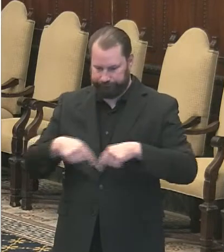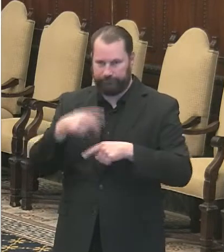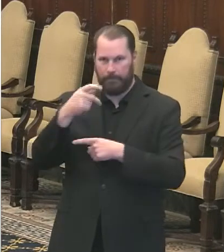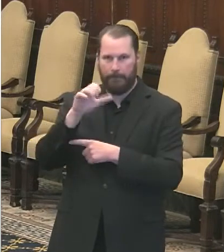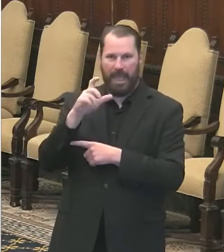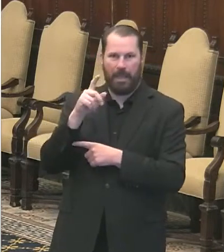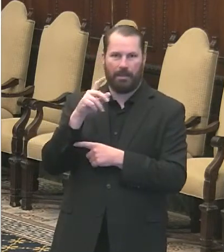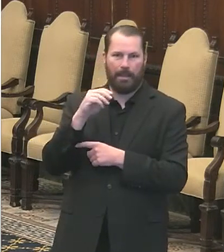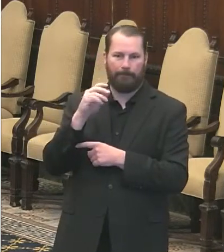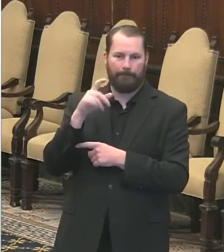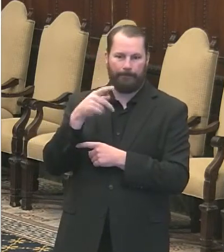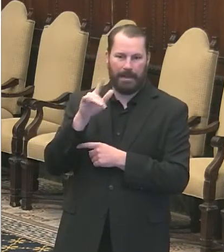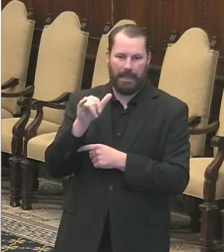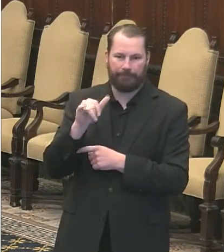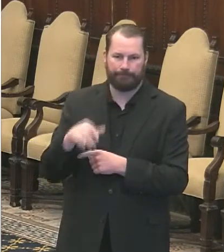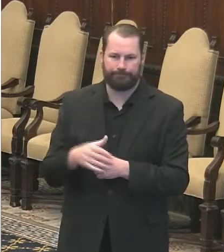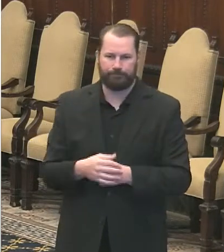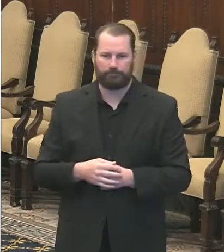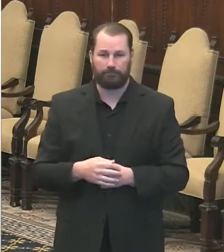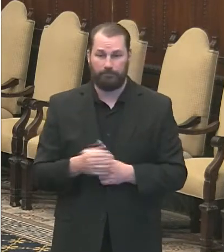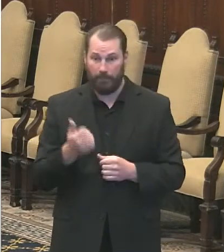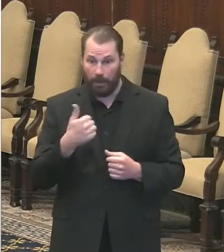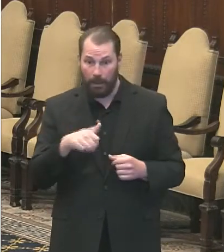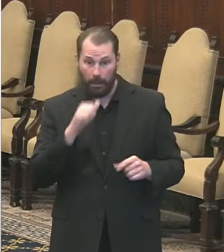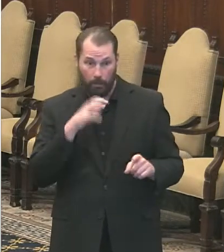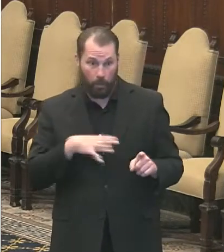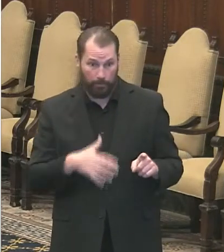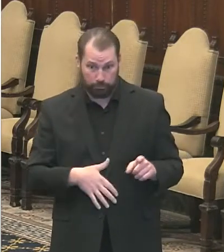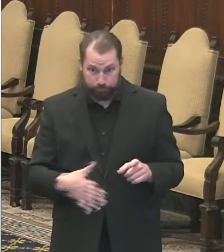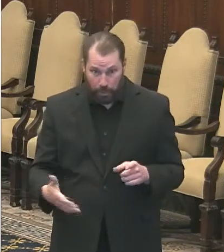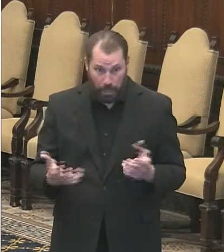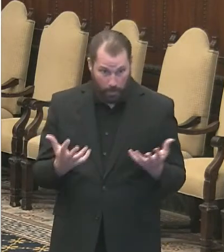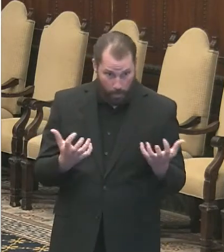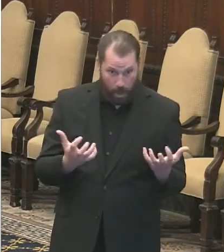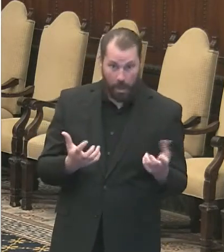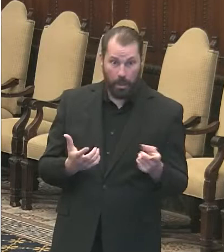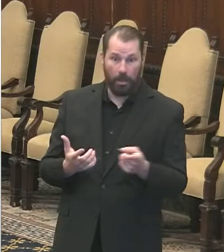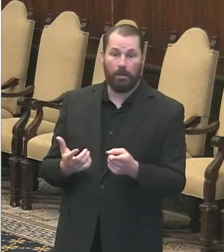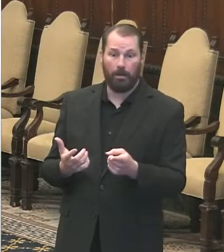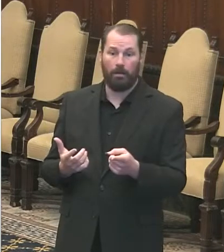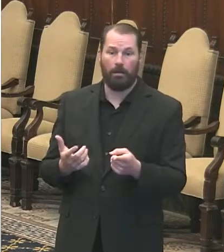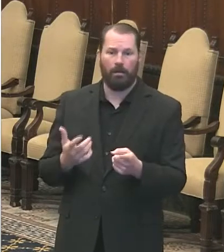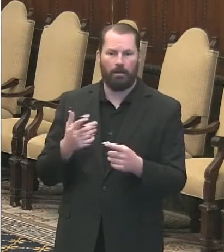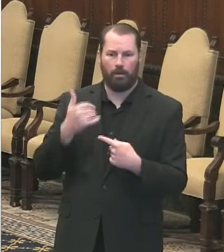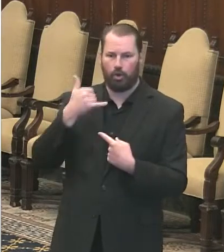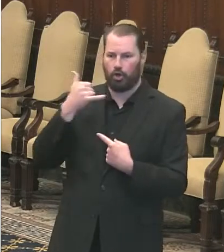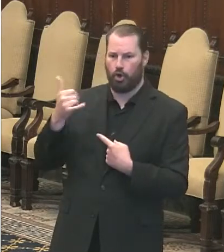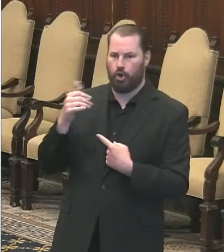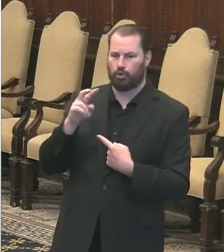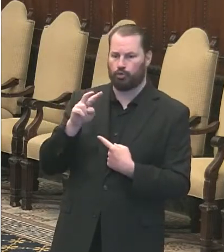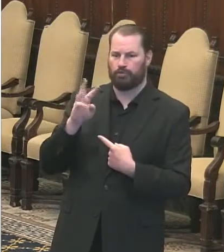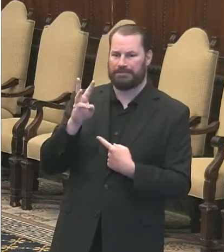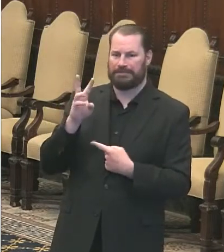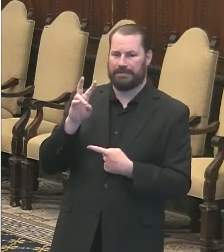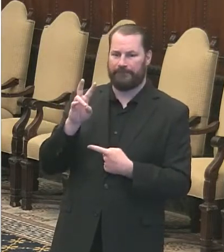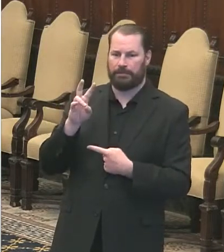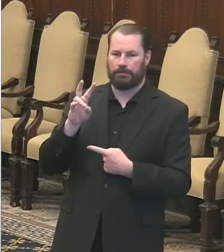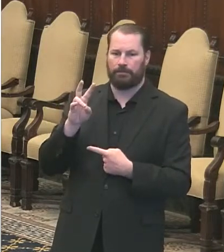who wants to have a pack-and-play so that her infant can sleep safely after it's born can call this number,